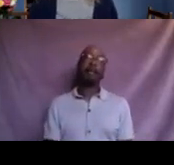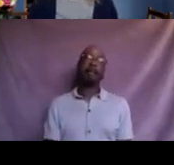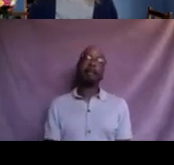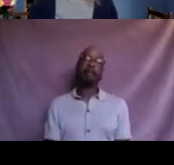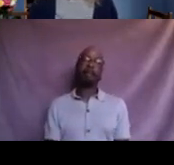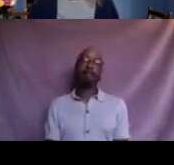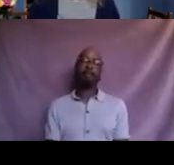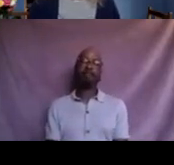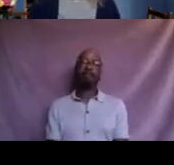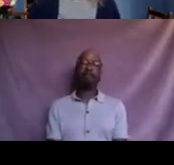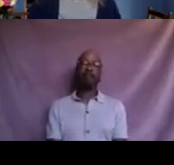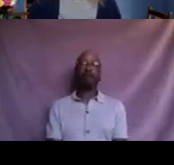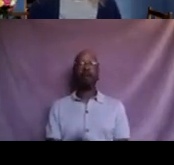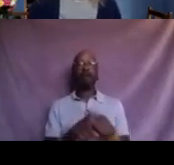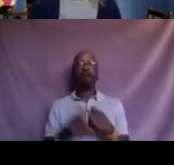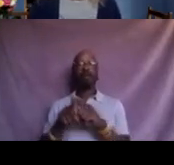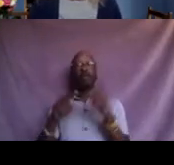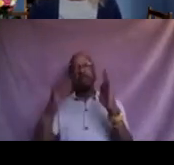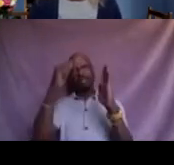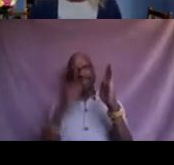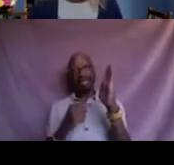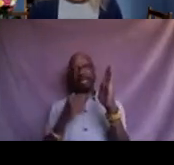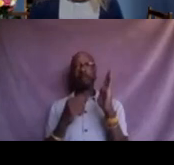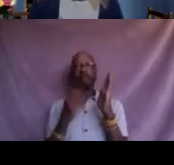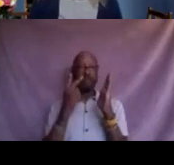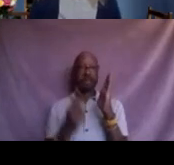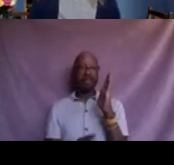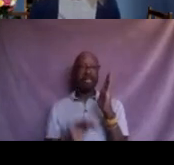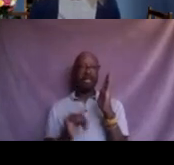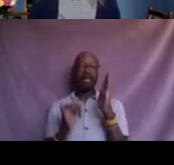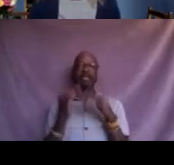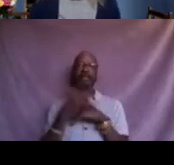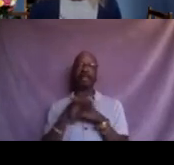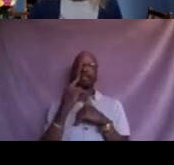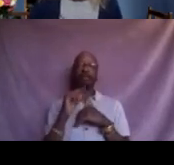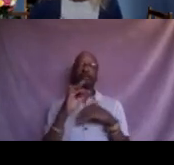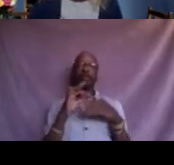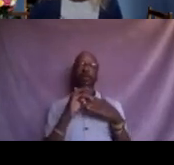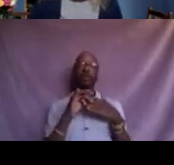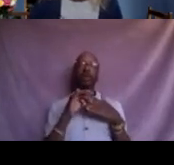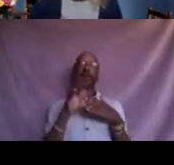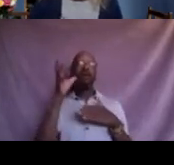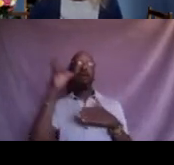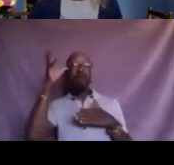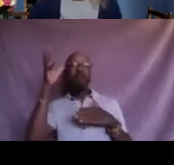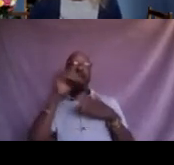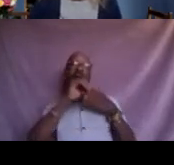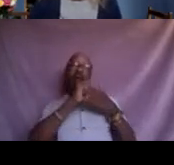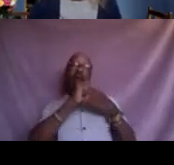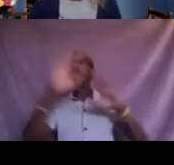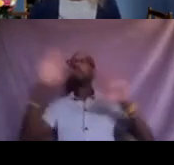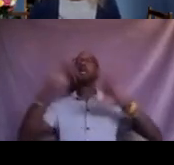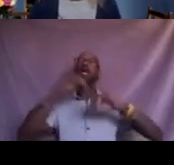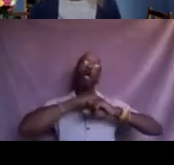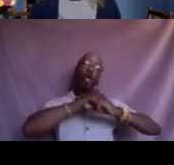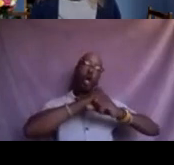There's also down here, kind of towards the bottom, is a space for Guardian email summaries. I have my Guardian email summaries turned